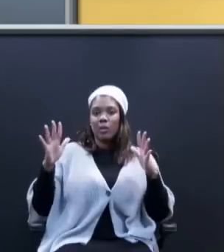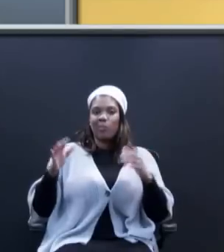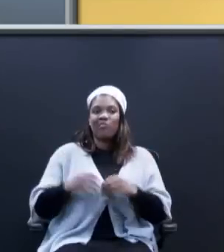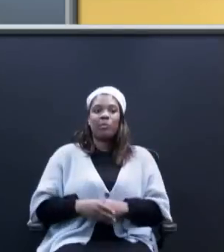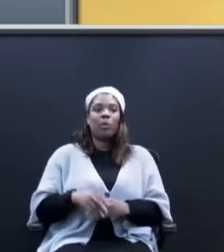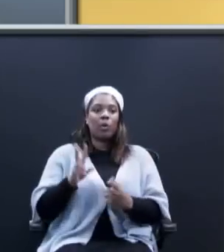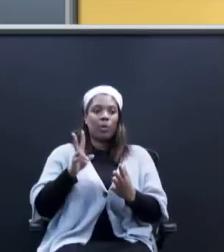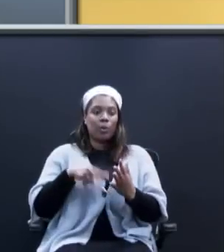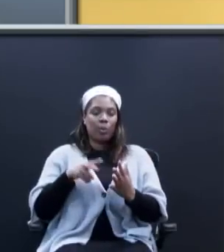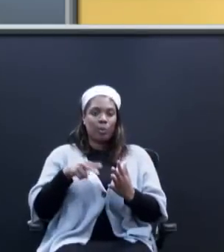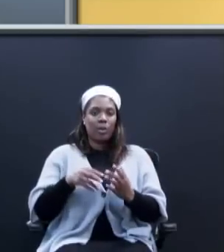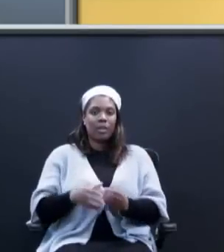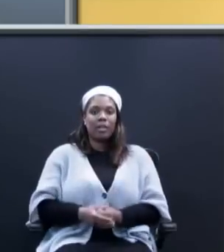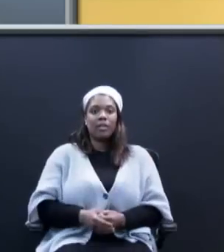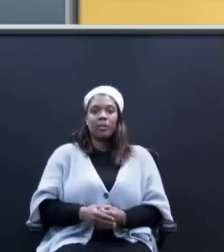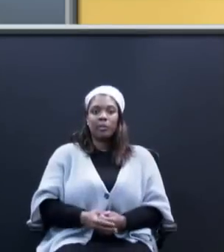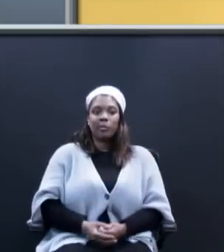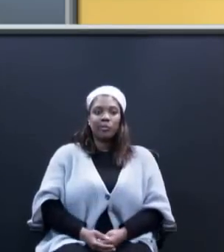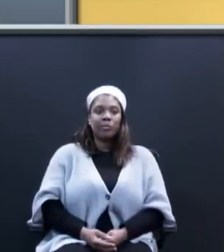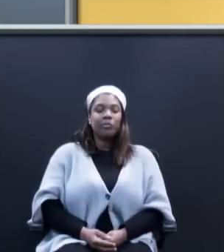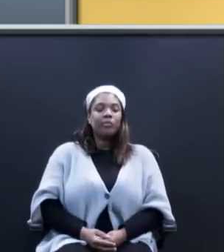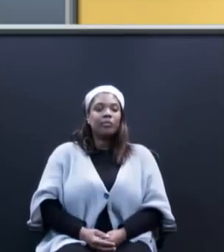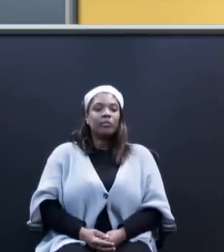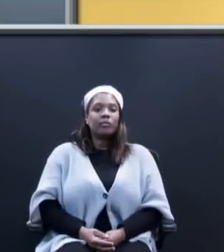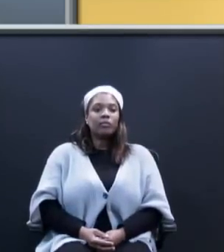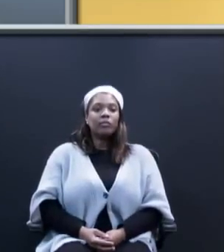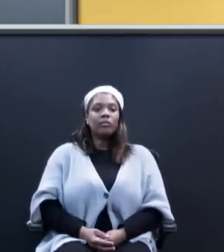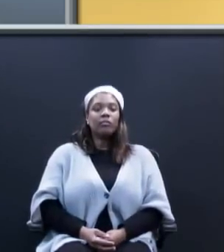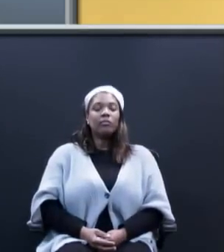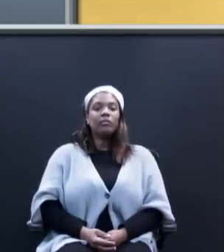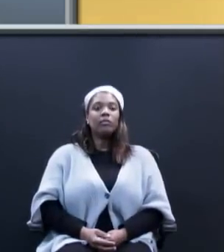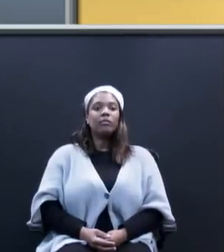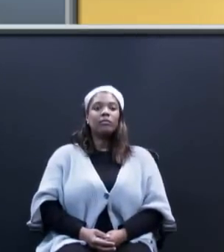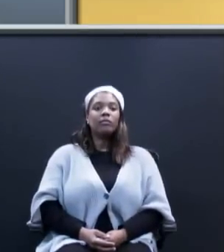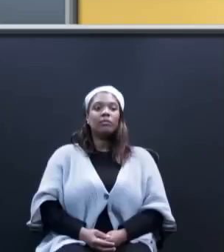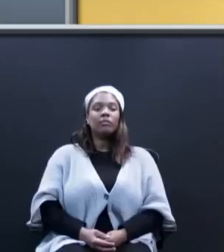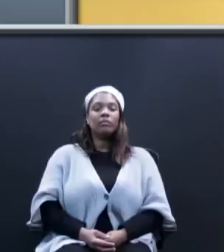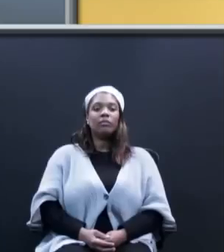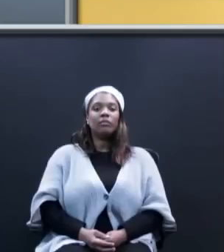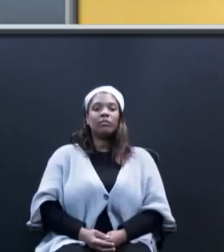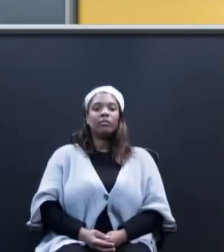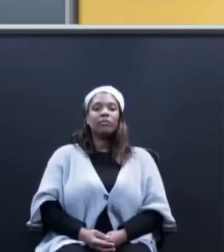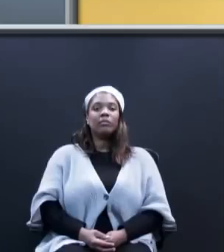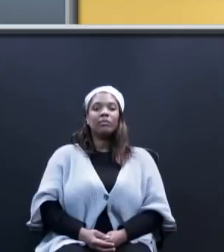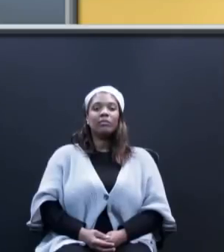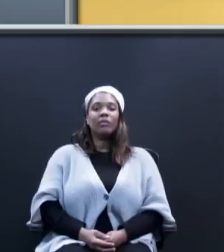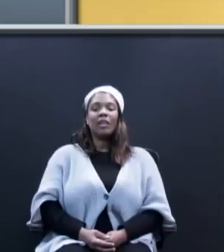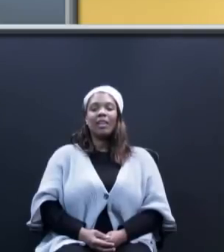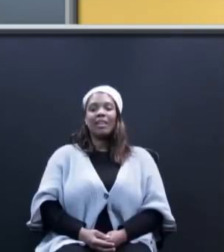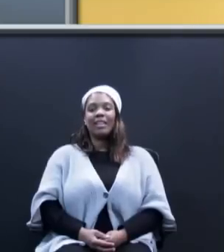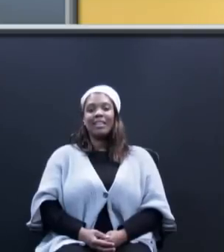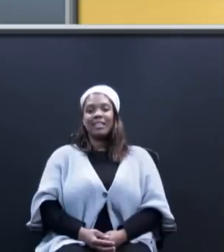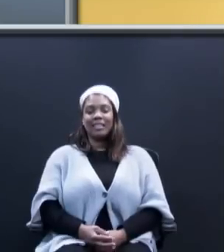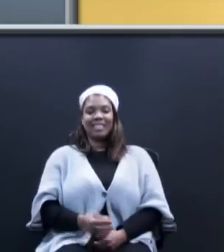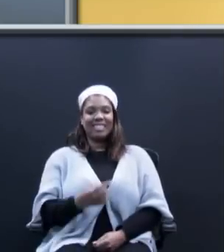that's going to cause everything to happen, sisters and brothers. I ain't going to use the word jump off.